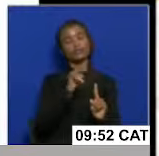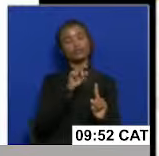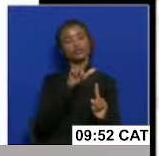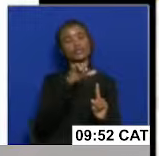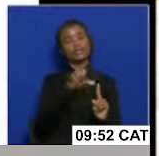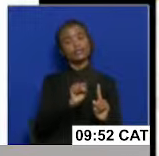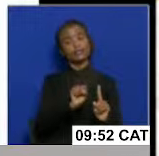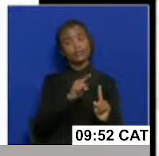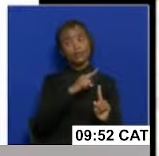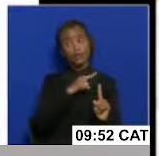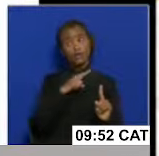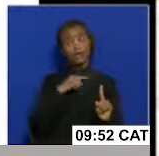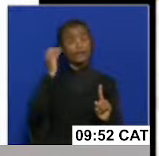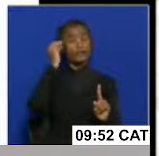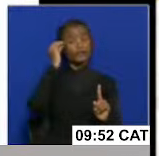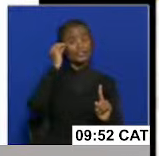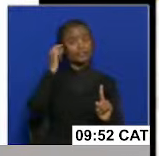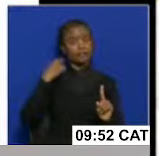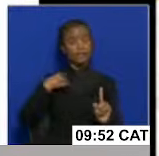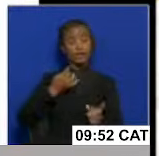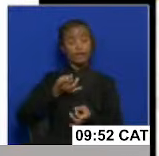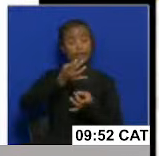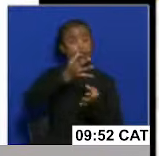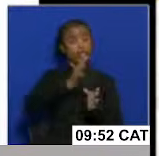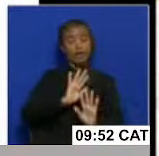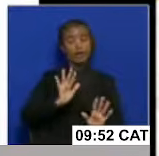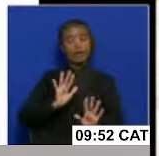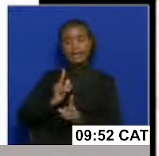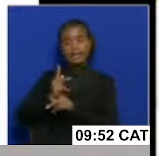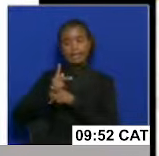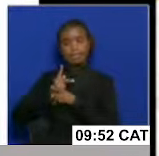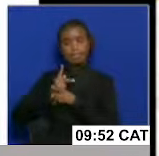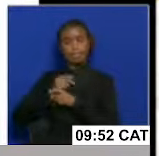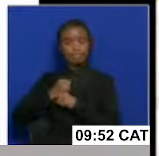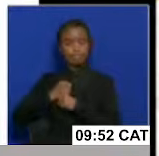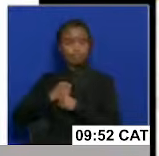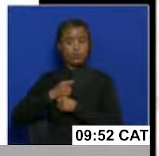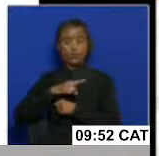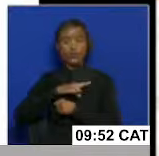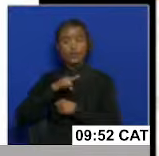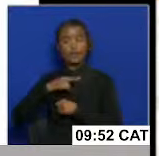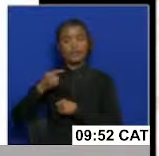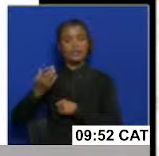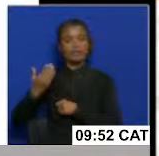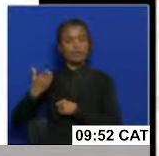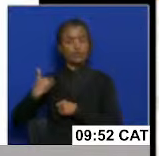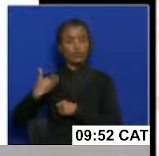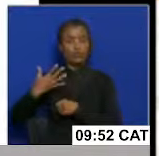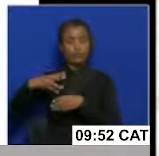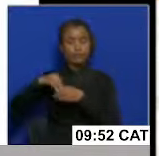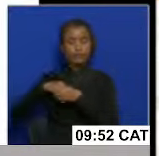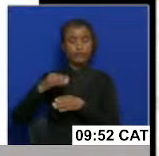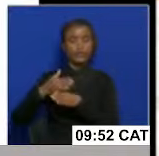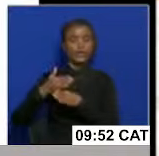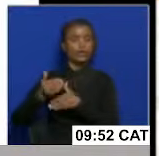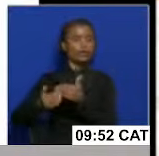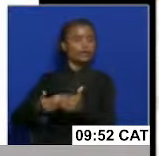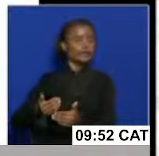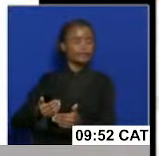it to myself as I was no longer working in the operations and could no longer use